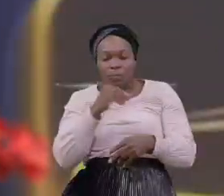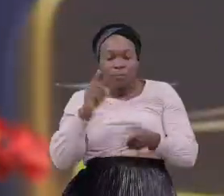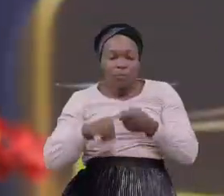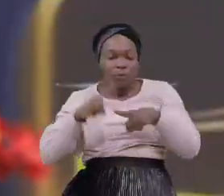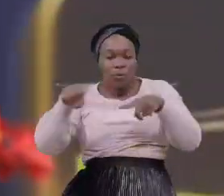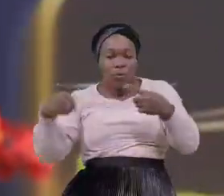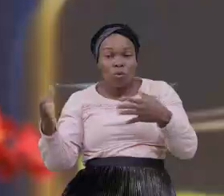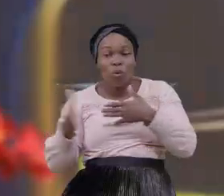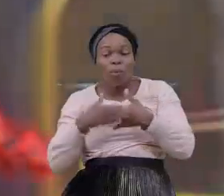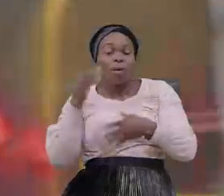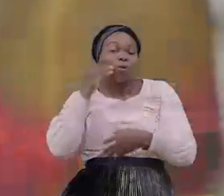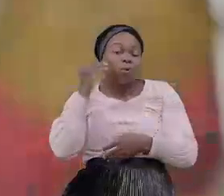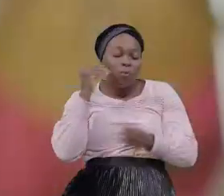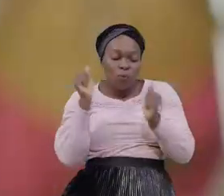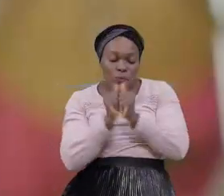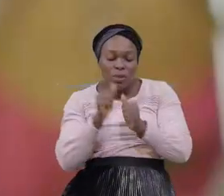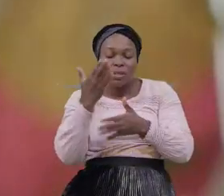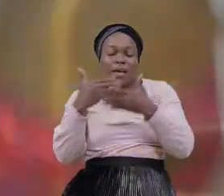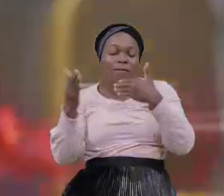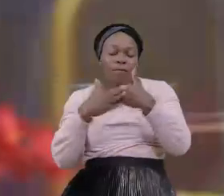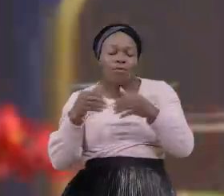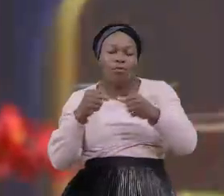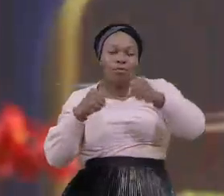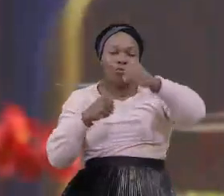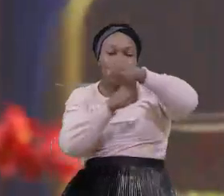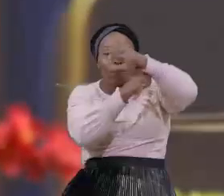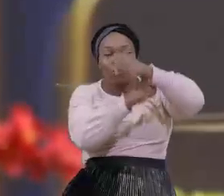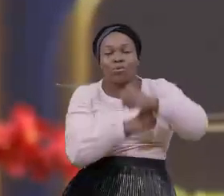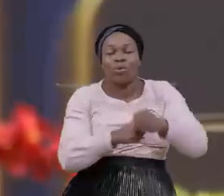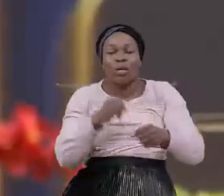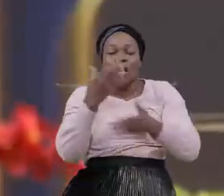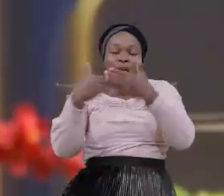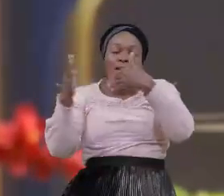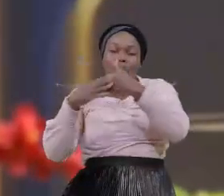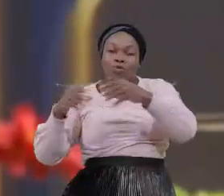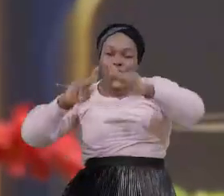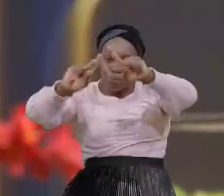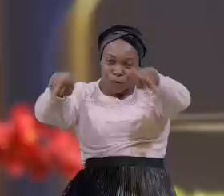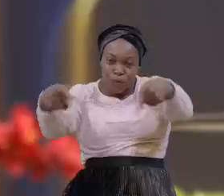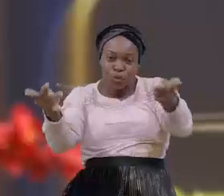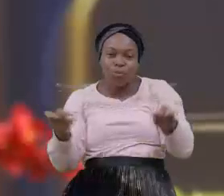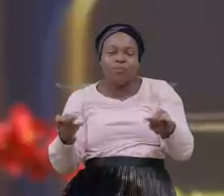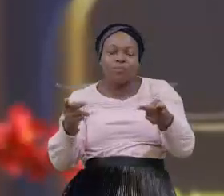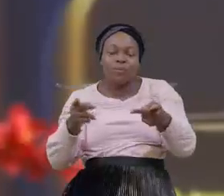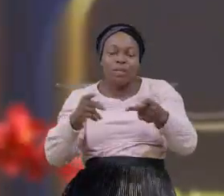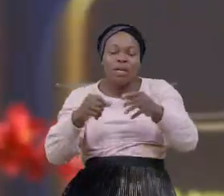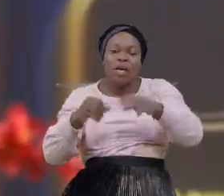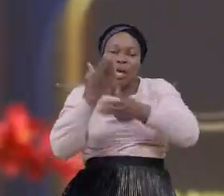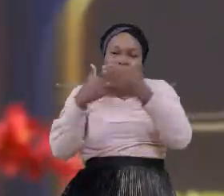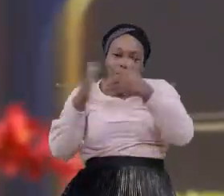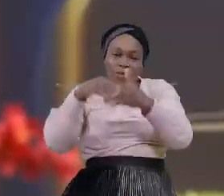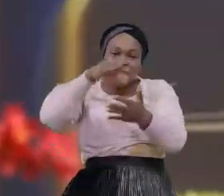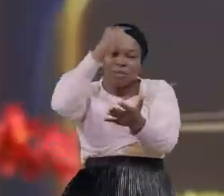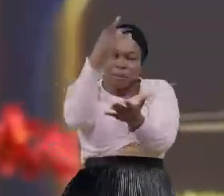heaven's support. Amen. Heaven's provision. Amen. Heaven's affirmation. Amen.